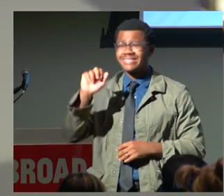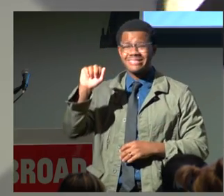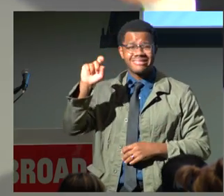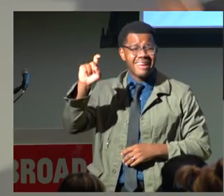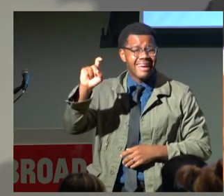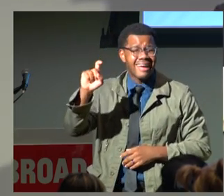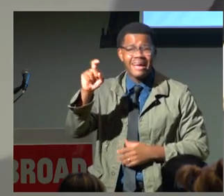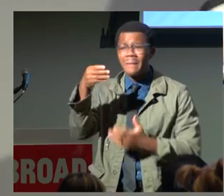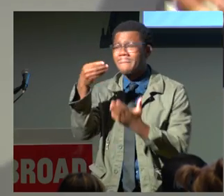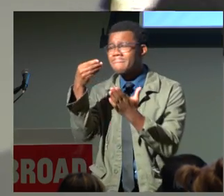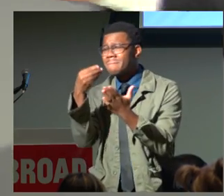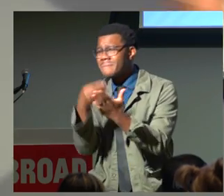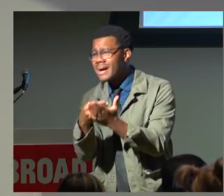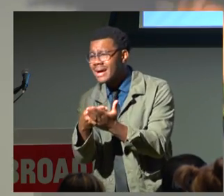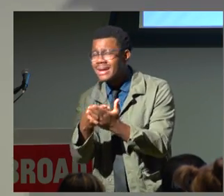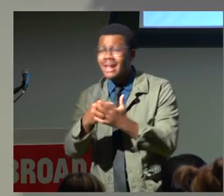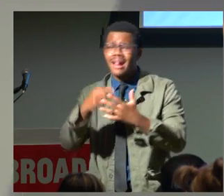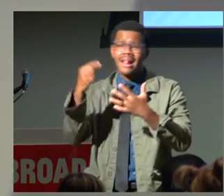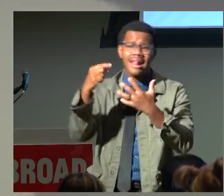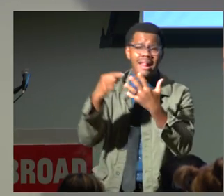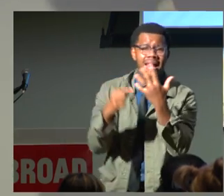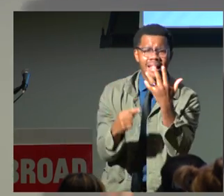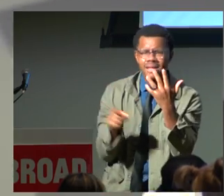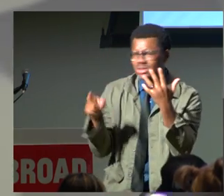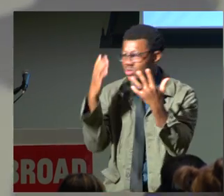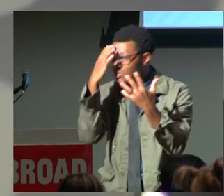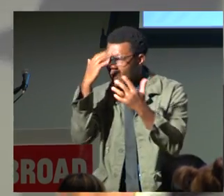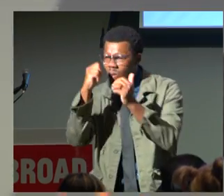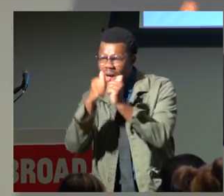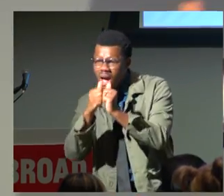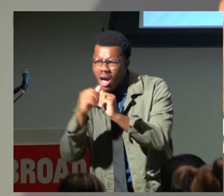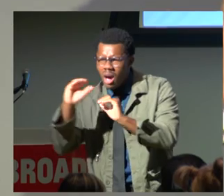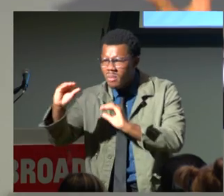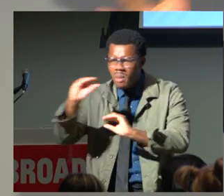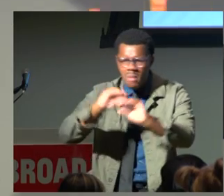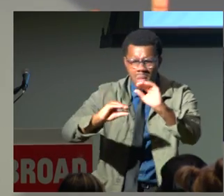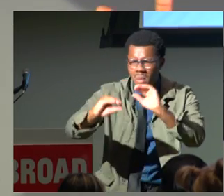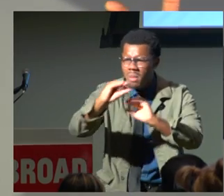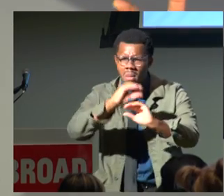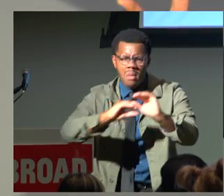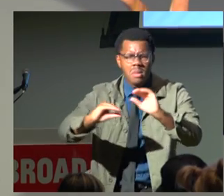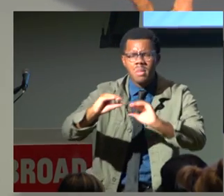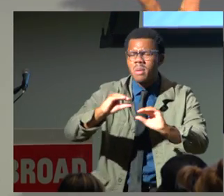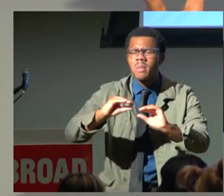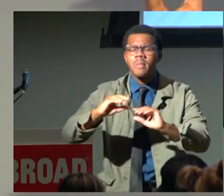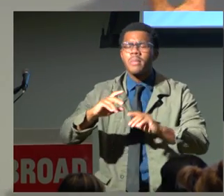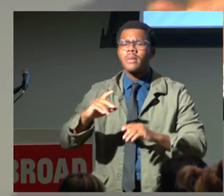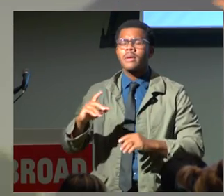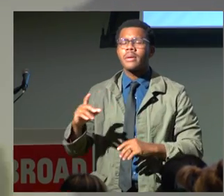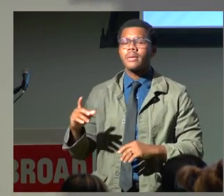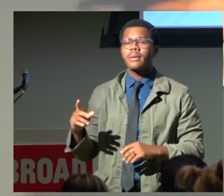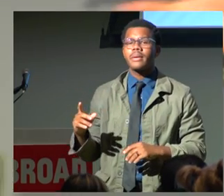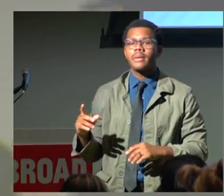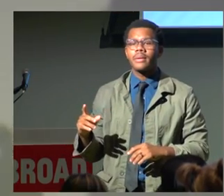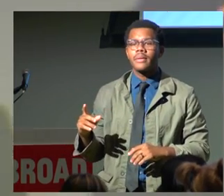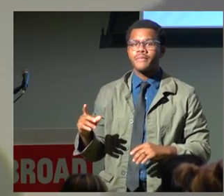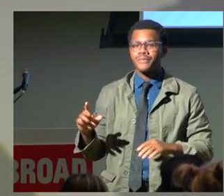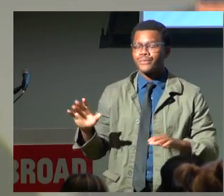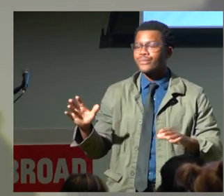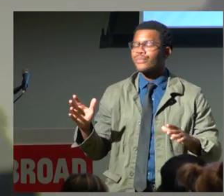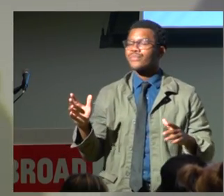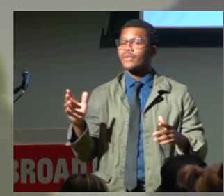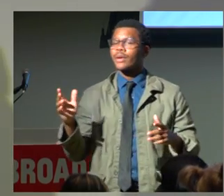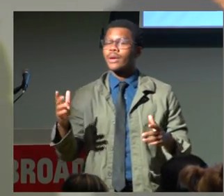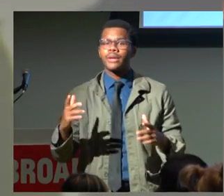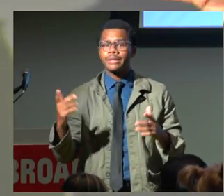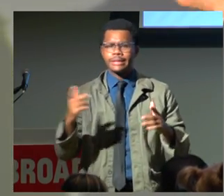and this and that, and she knows how to move. She has this ability to manage many moving parts at the